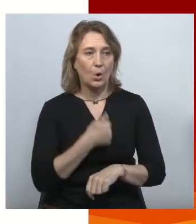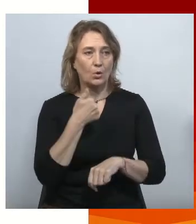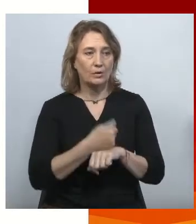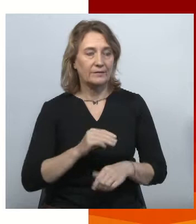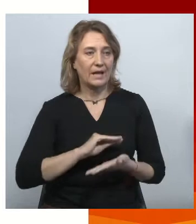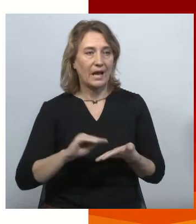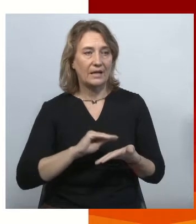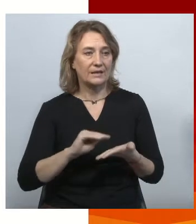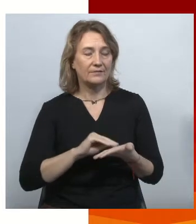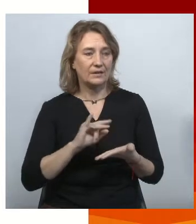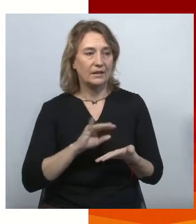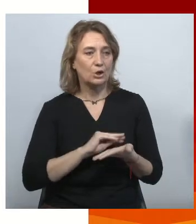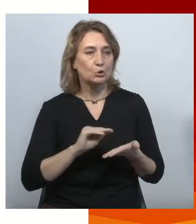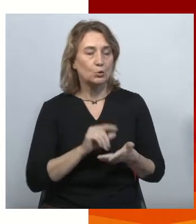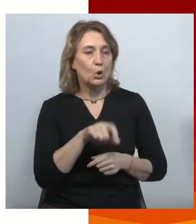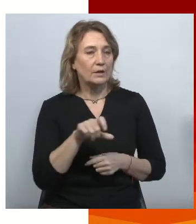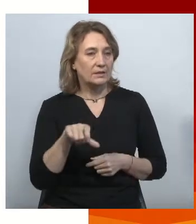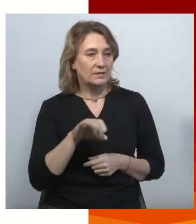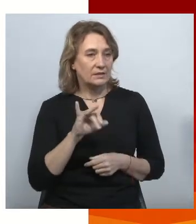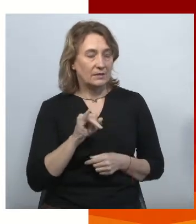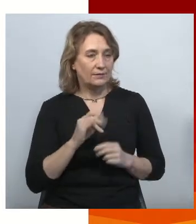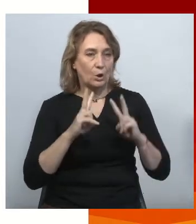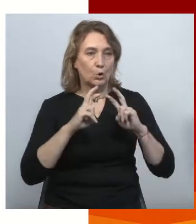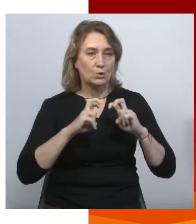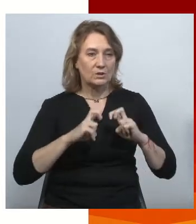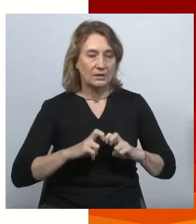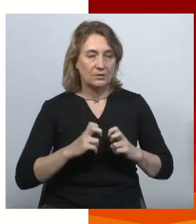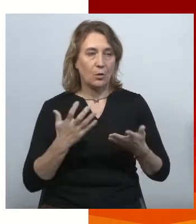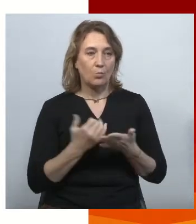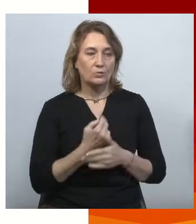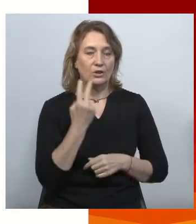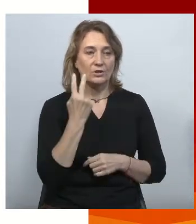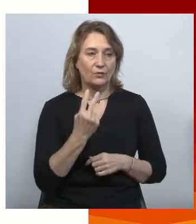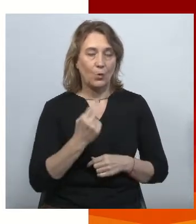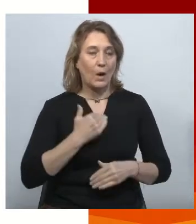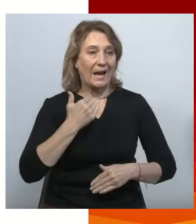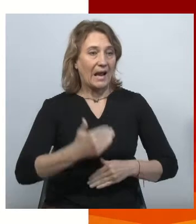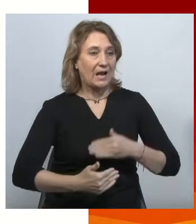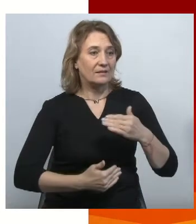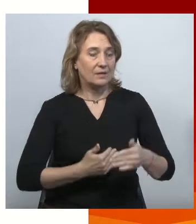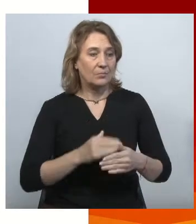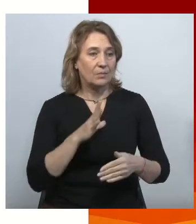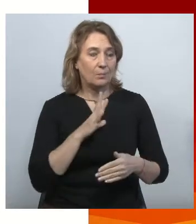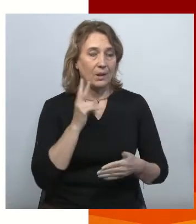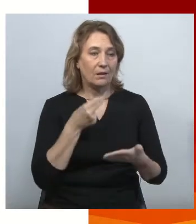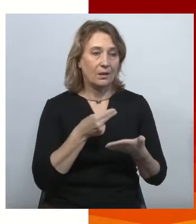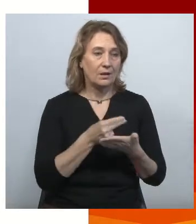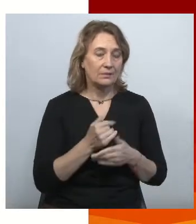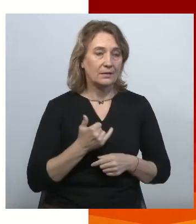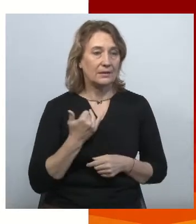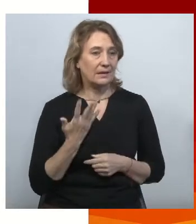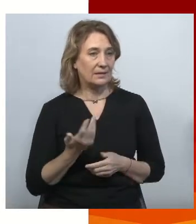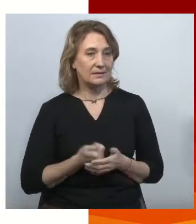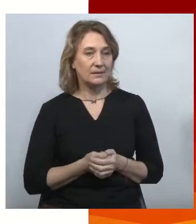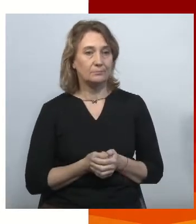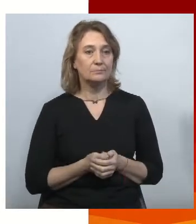local media. We wanted to hear journalists and chief editors of the media. Our research consisted of two stages, qualitative and